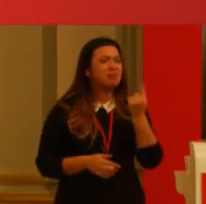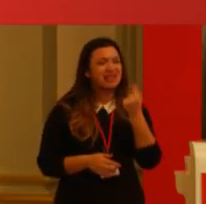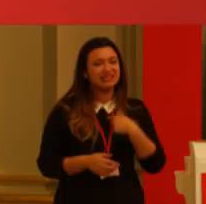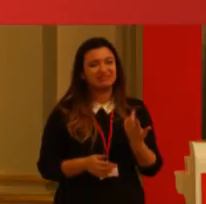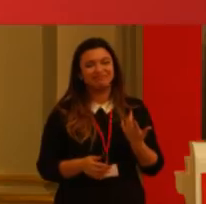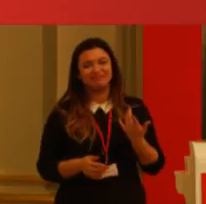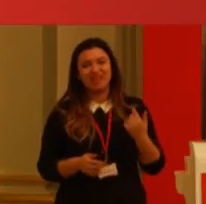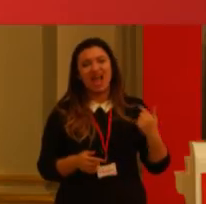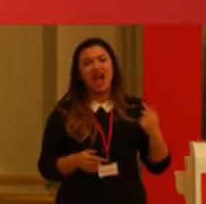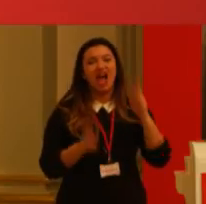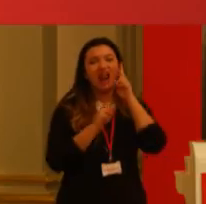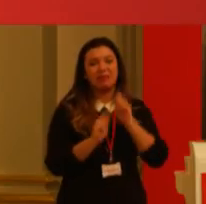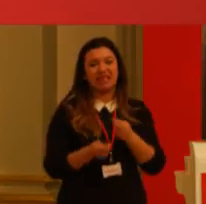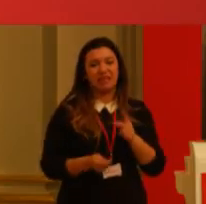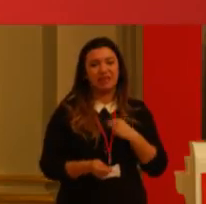undertake, but I'm hopeless